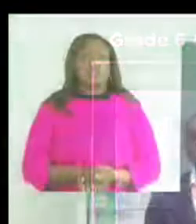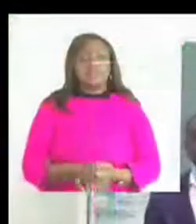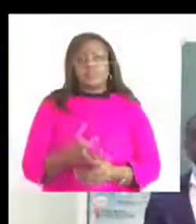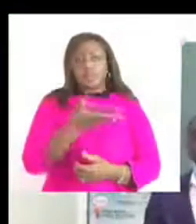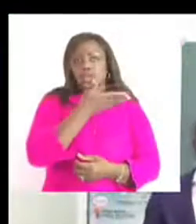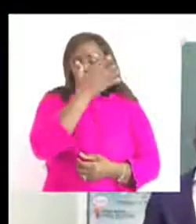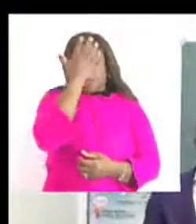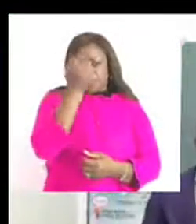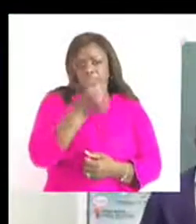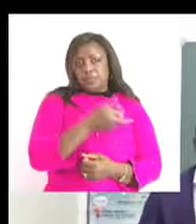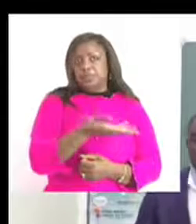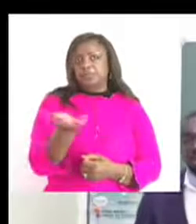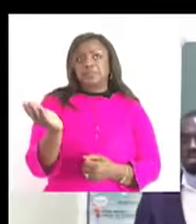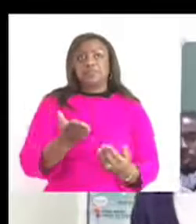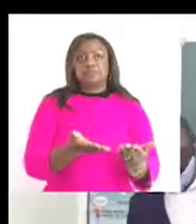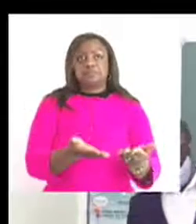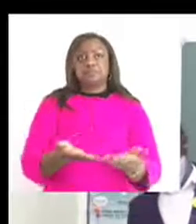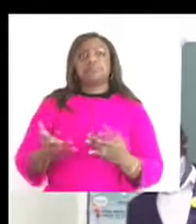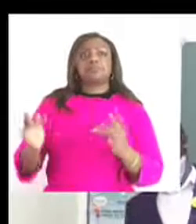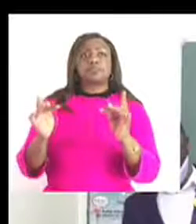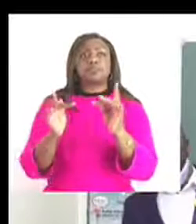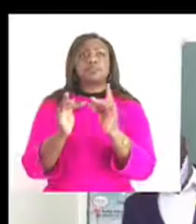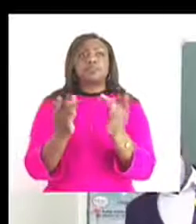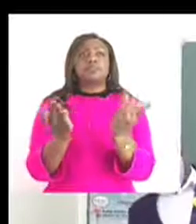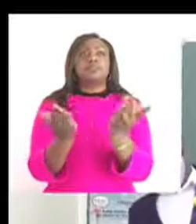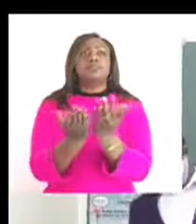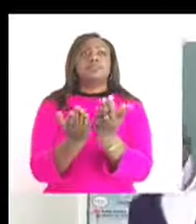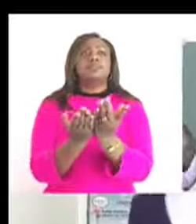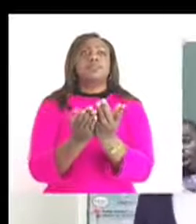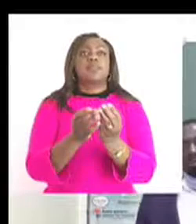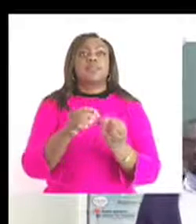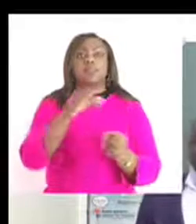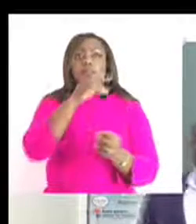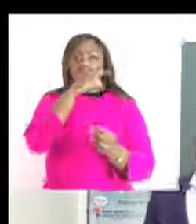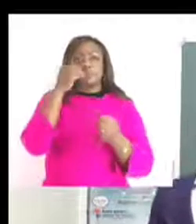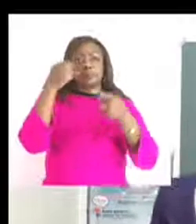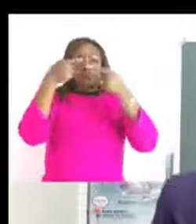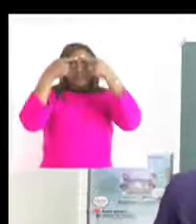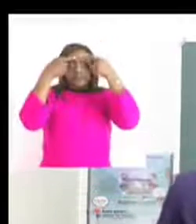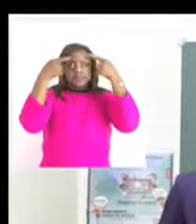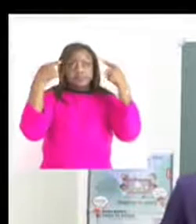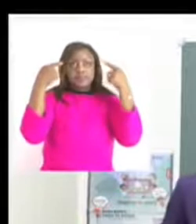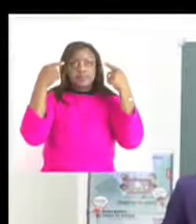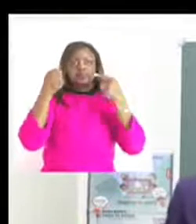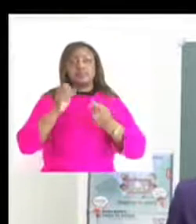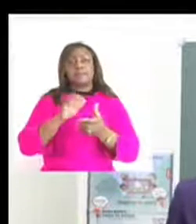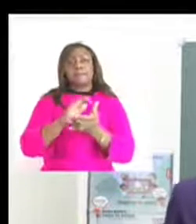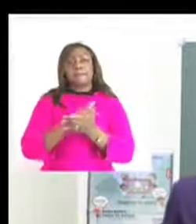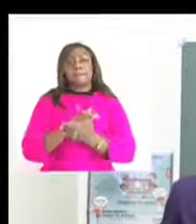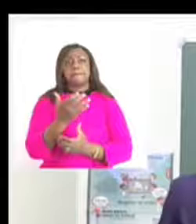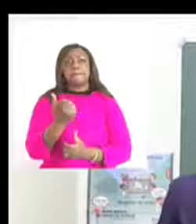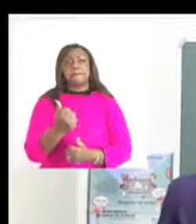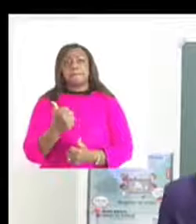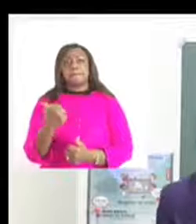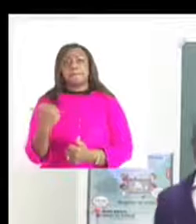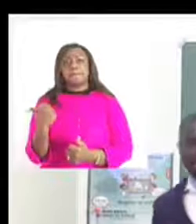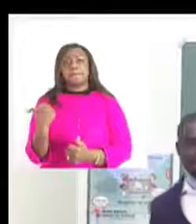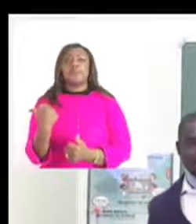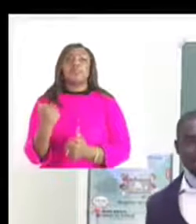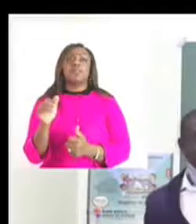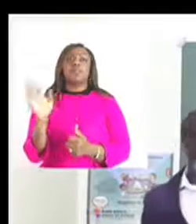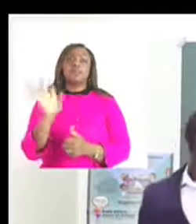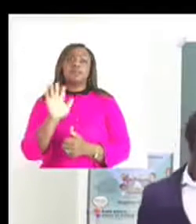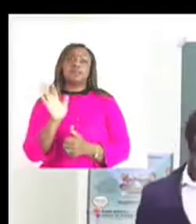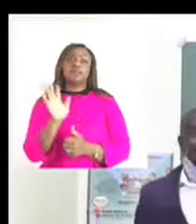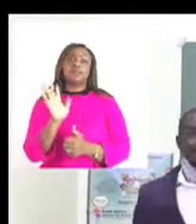Hello everyone, welcome to MyZone online school. My name is Mr. Mario Atanasio Ananias. Let's welcome our friend